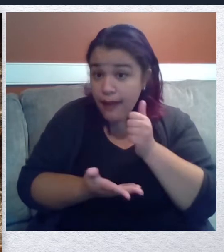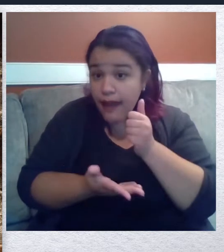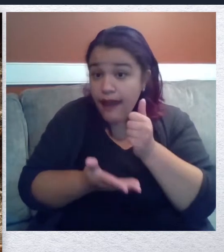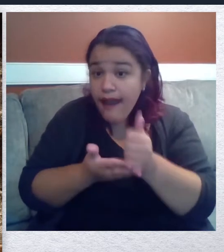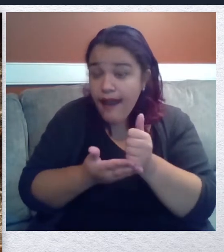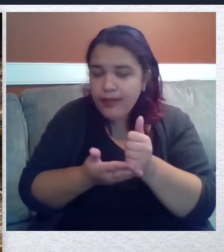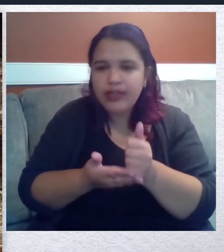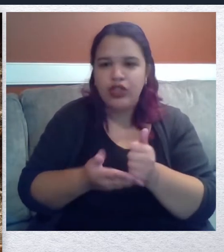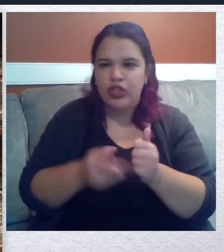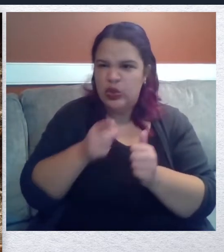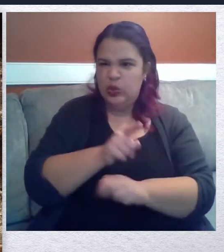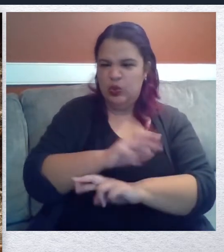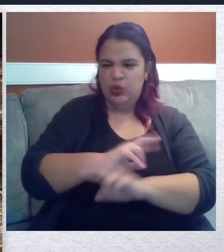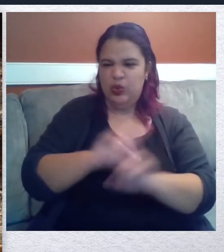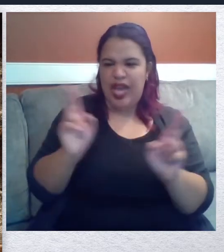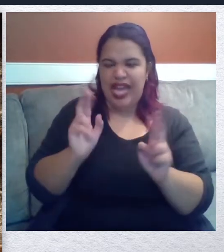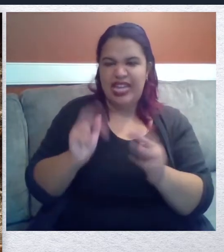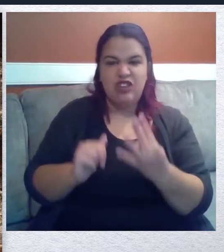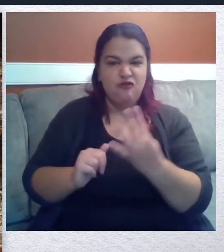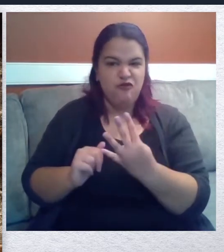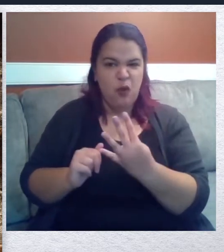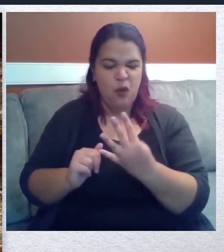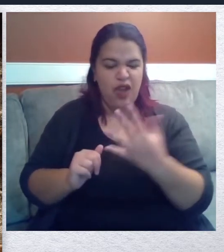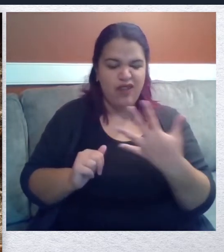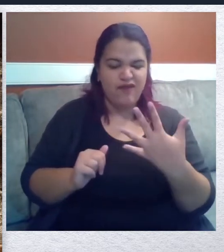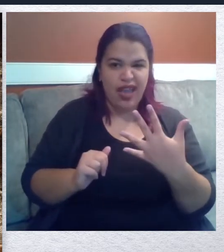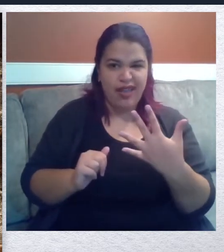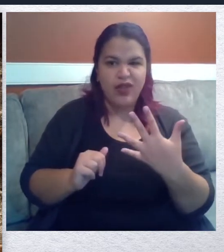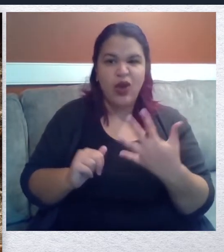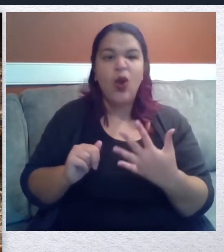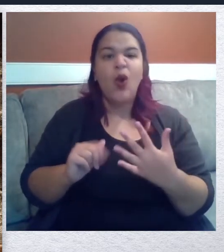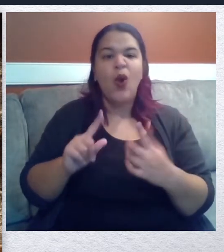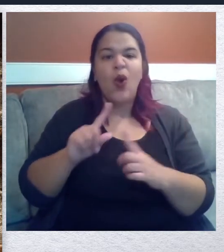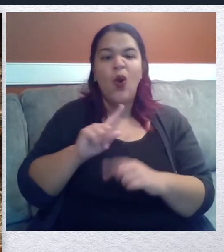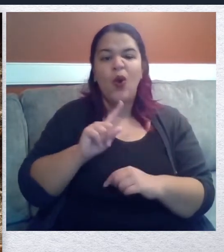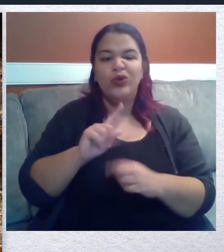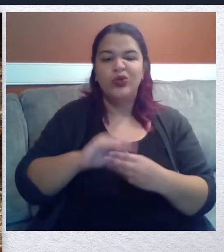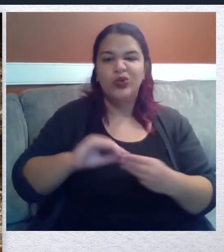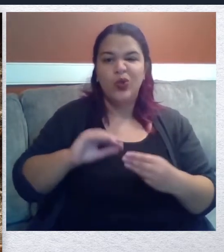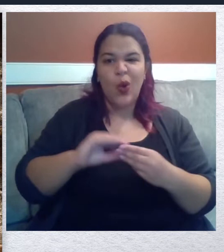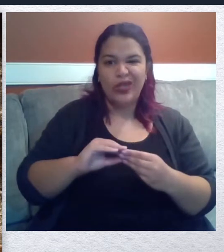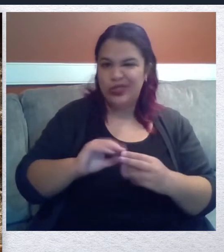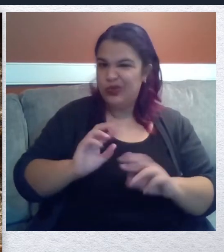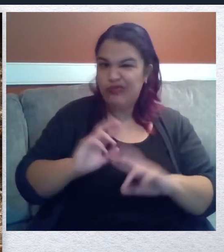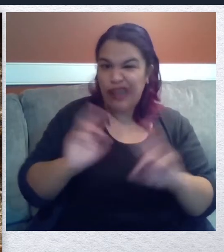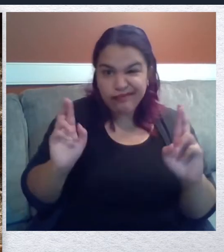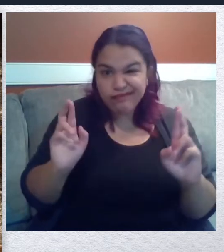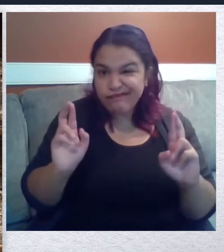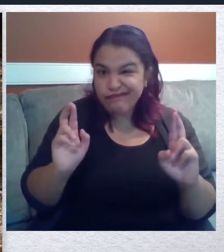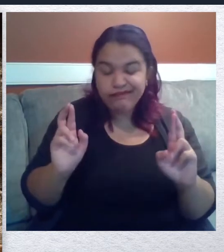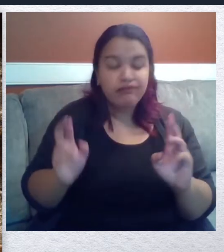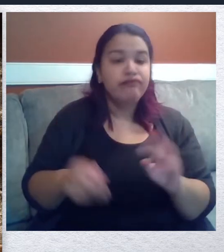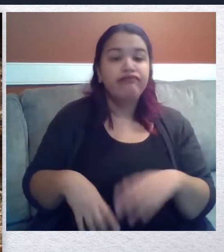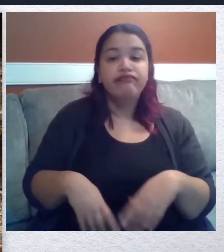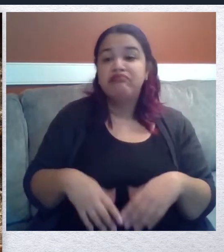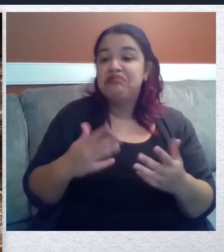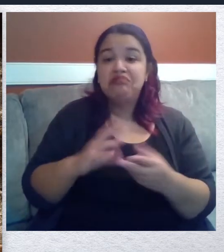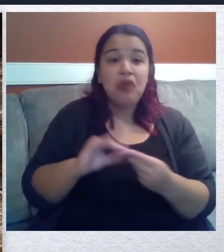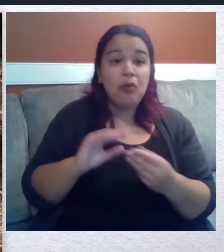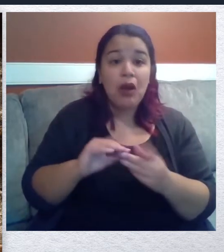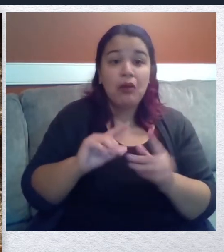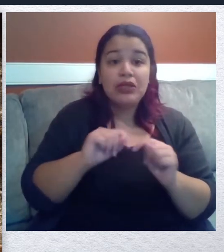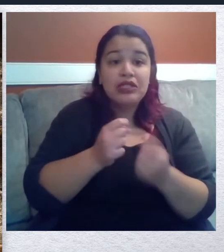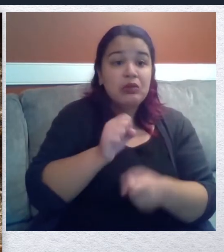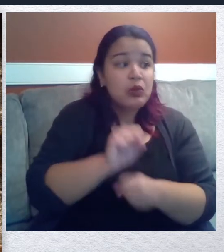that discussed common behavioral-based topics. These may include stories on teamwork, leadership,